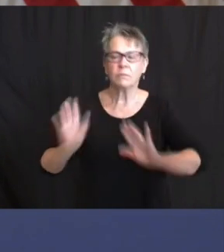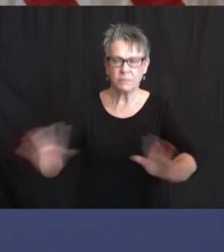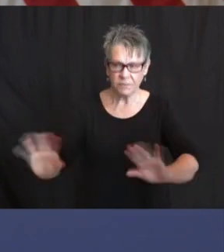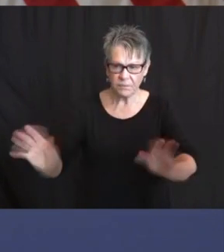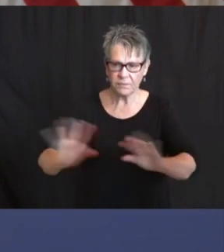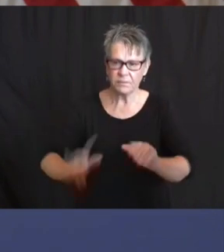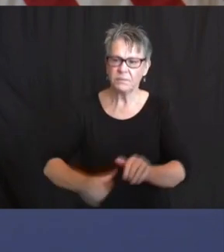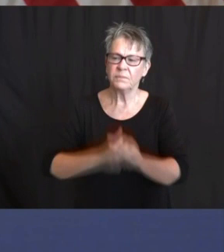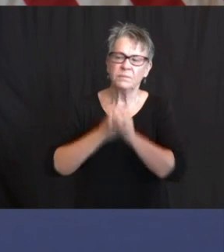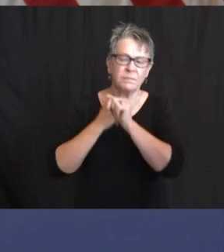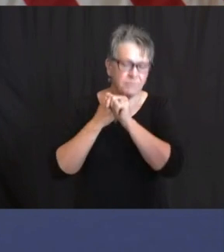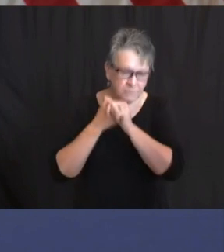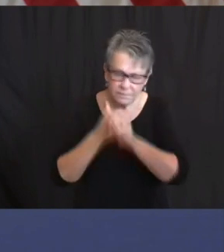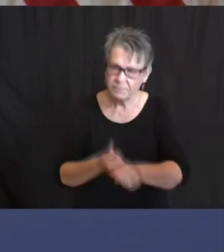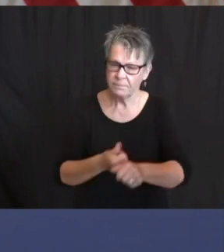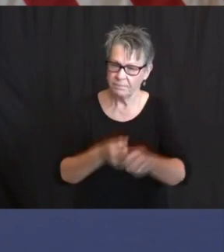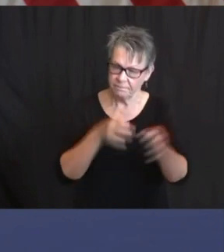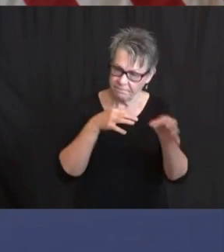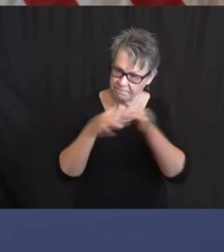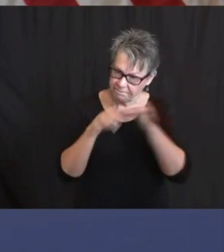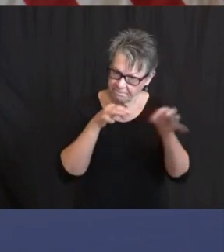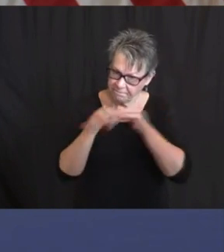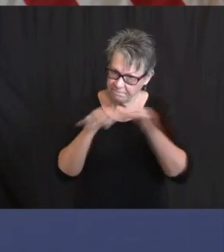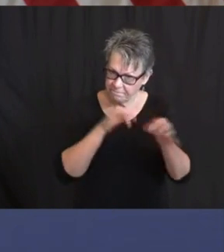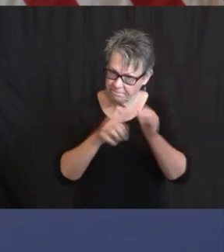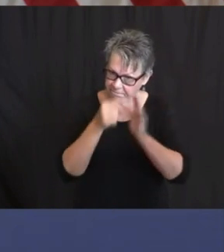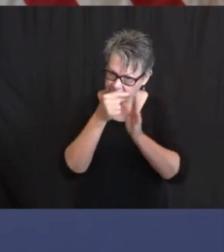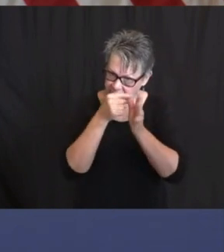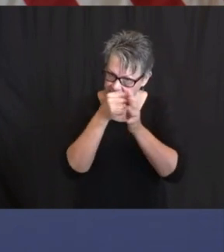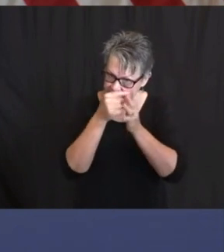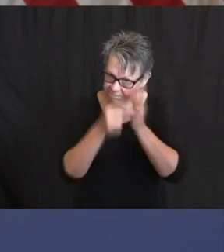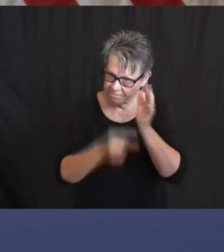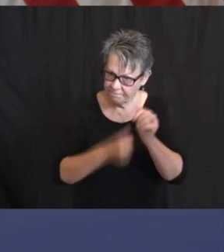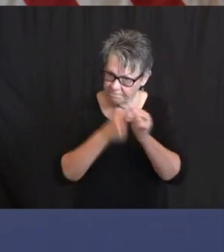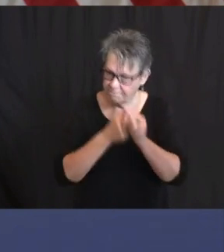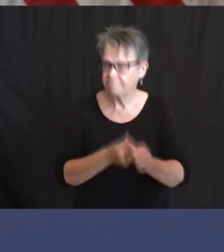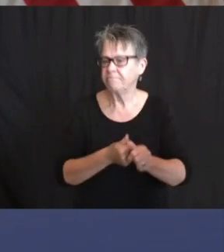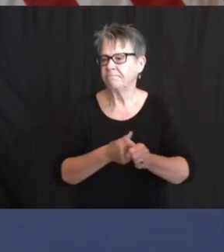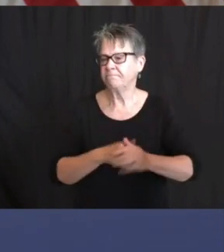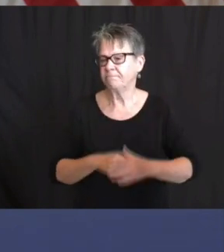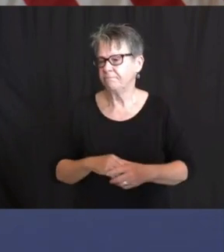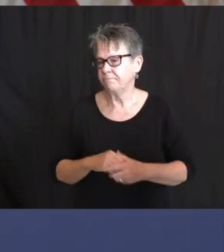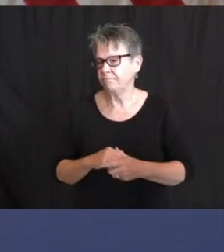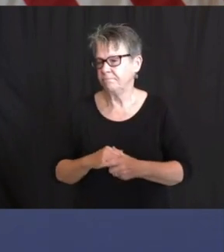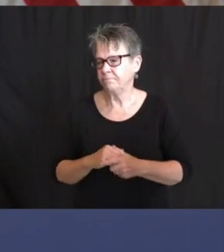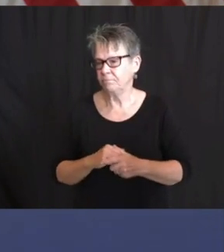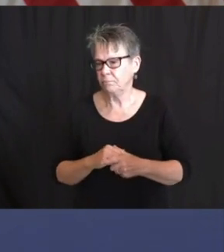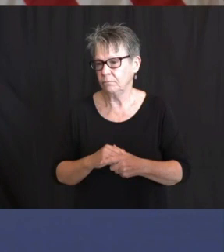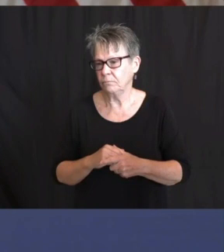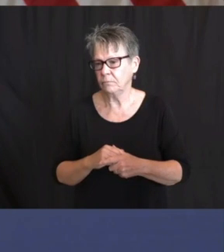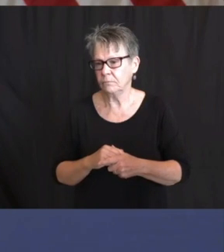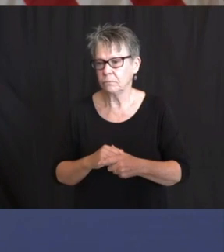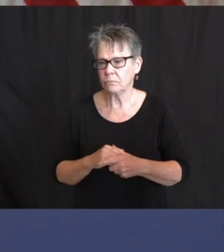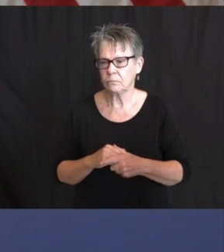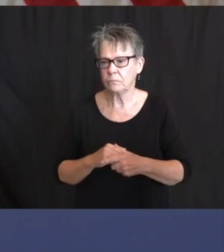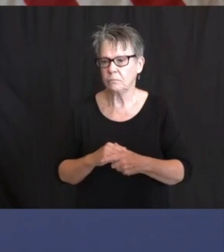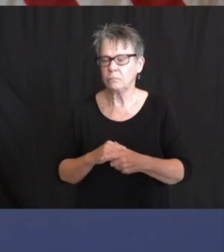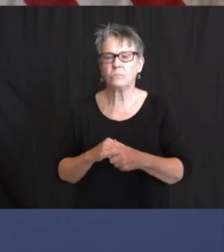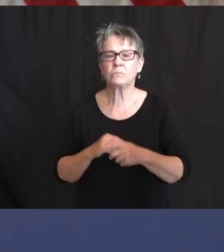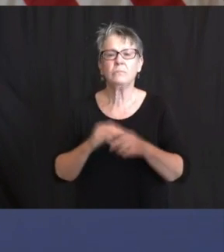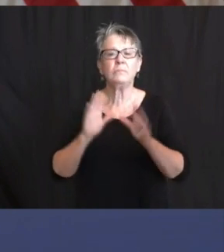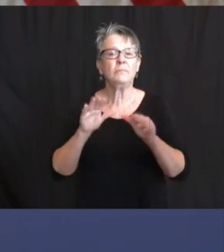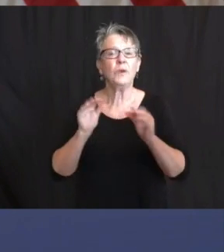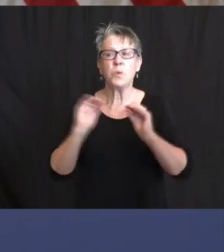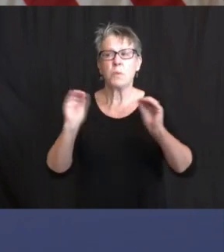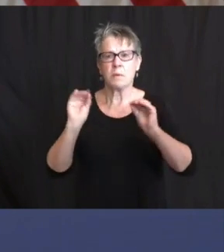can be required to live on campus, and that most of our colleges don't do that. And I think I've talked to the ones that would, and they don't plan to